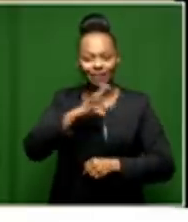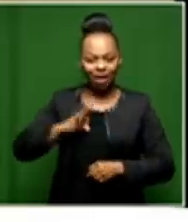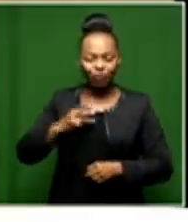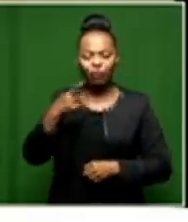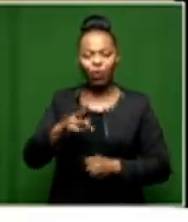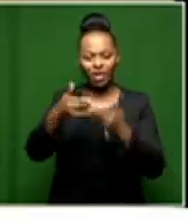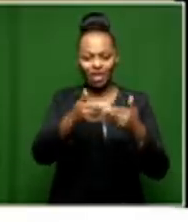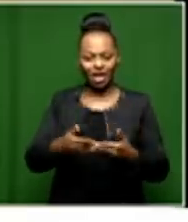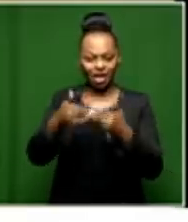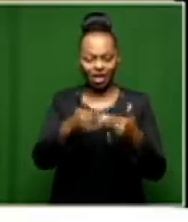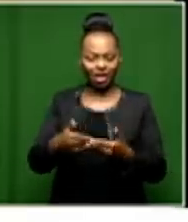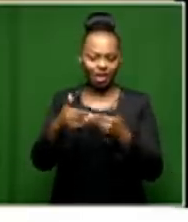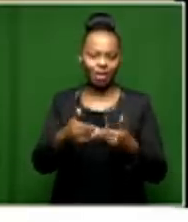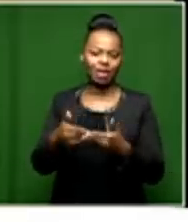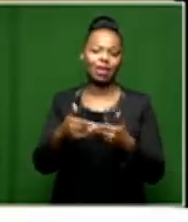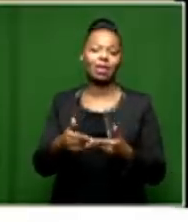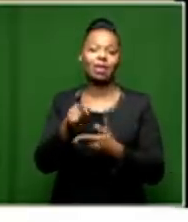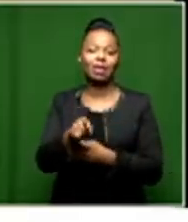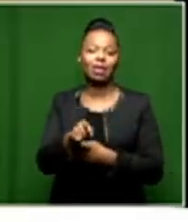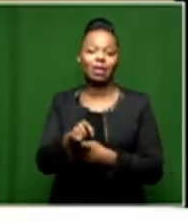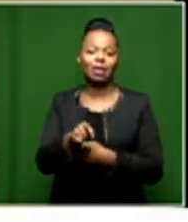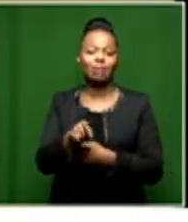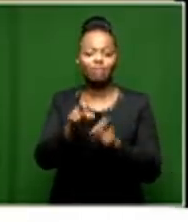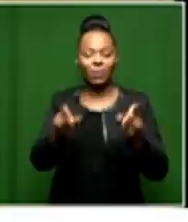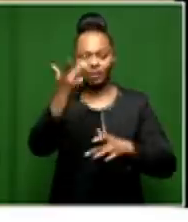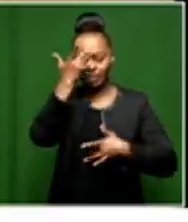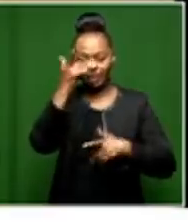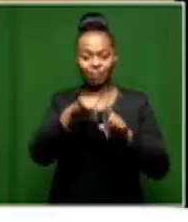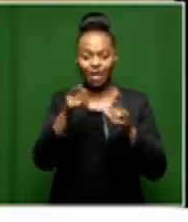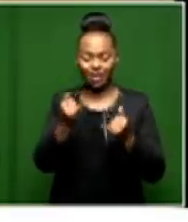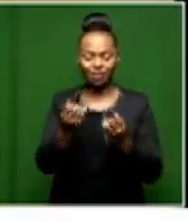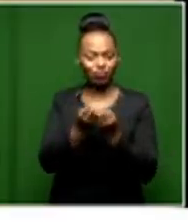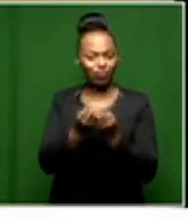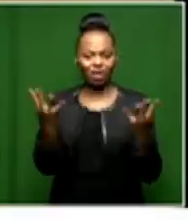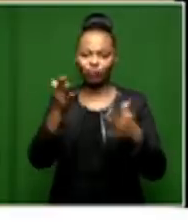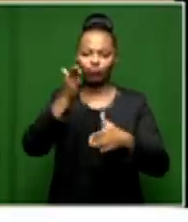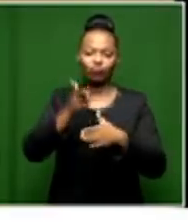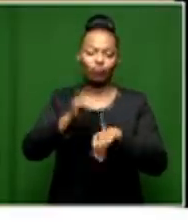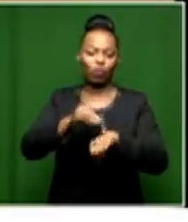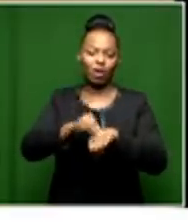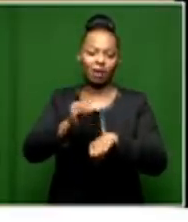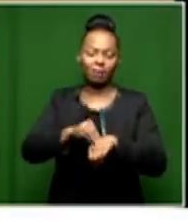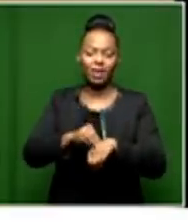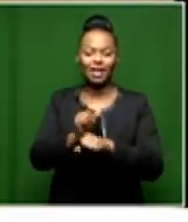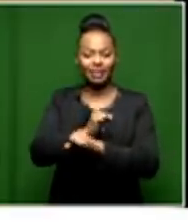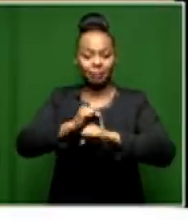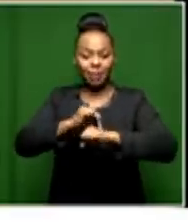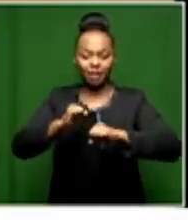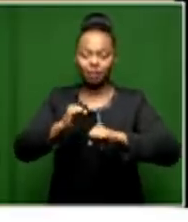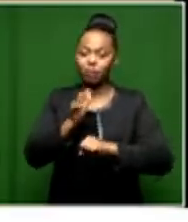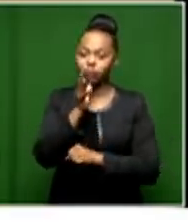for. So it's a multifactorial problem. So space is filling